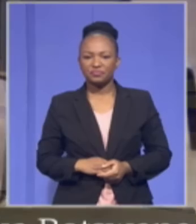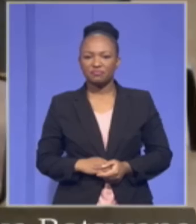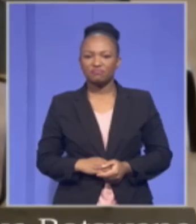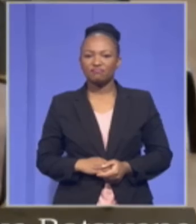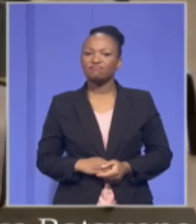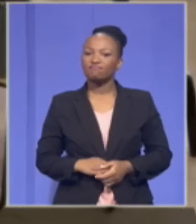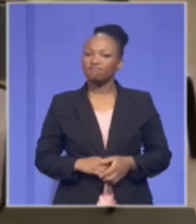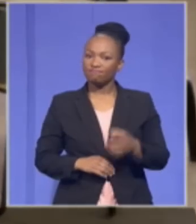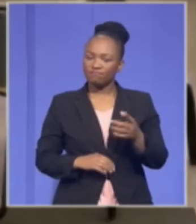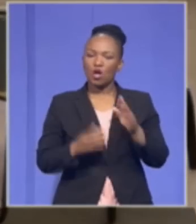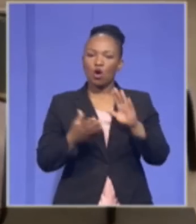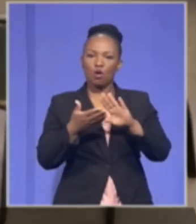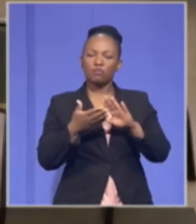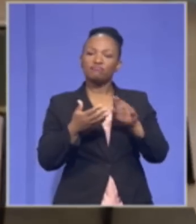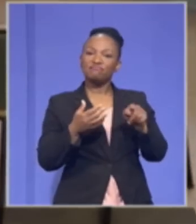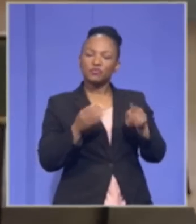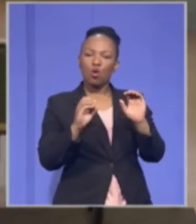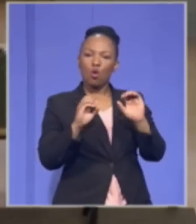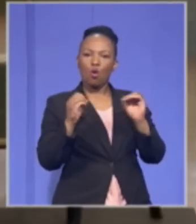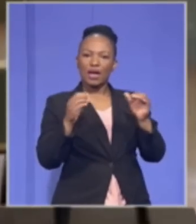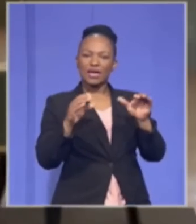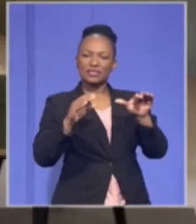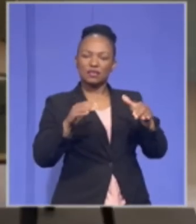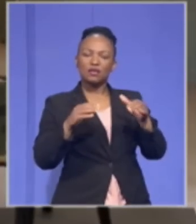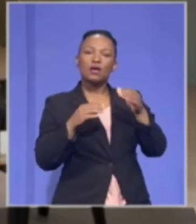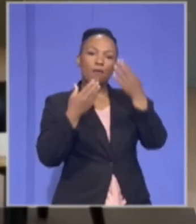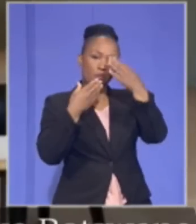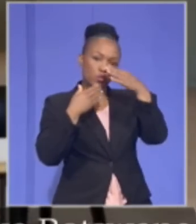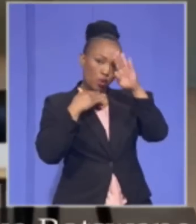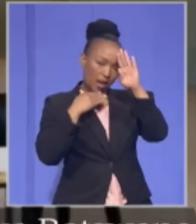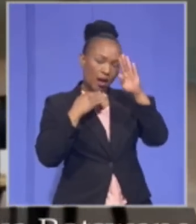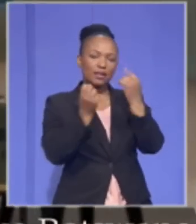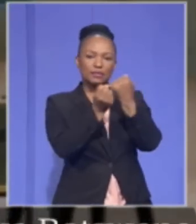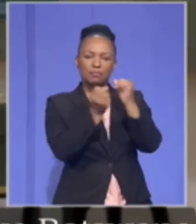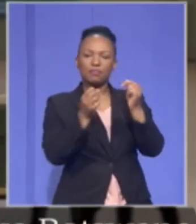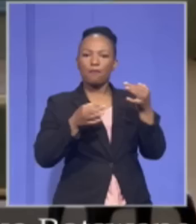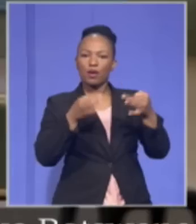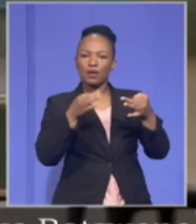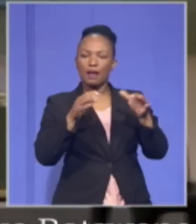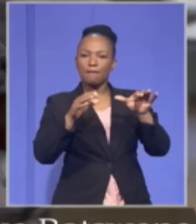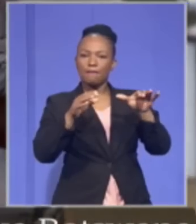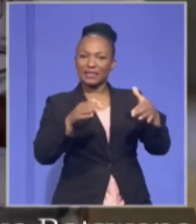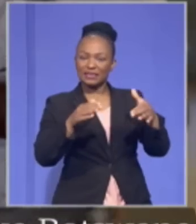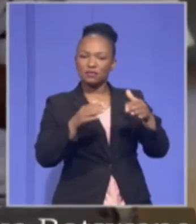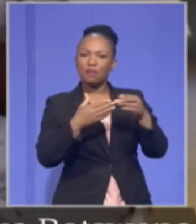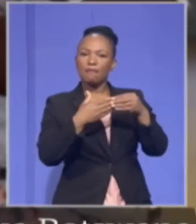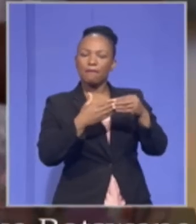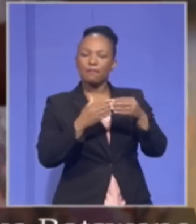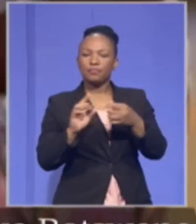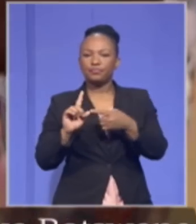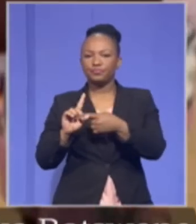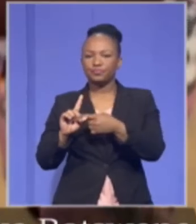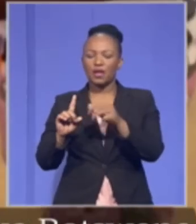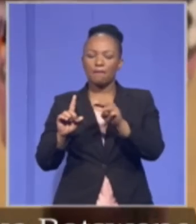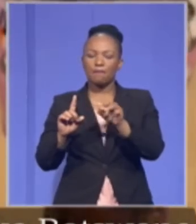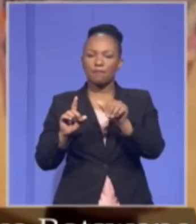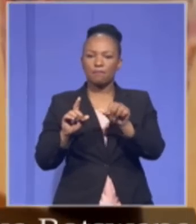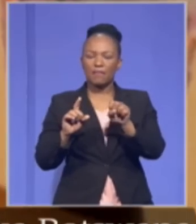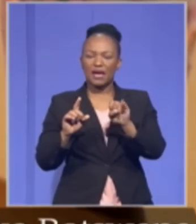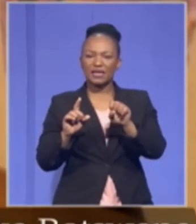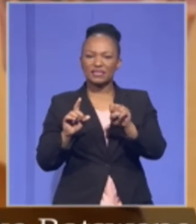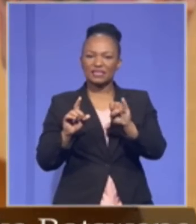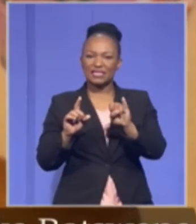Mokgatlo o bušago ka nageng yeo Botswana Democratic Party wa mopresidente Mokgweetsi Masisi o re o na le kholofelo ya gore morago ga mengwaga e 16